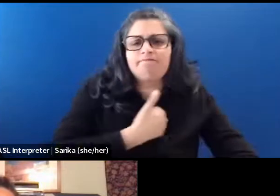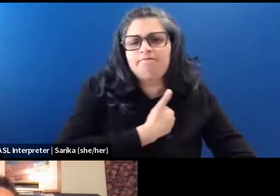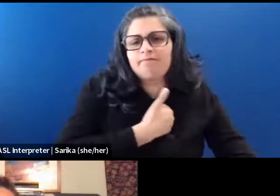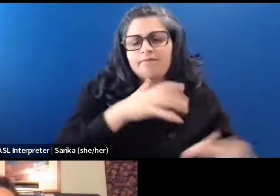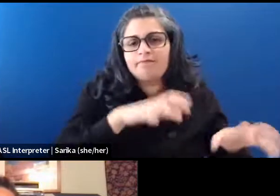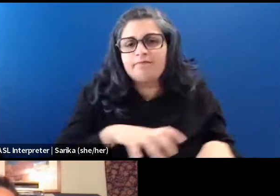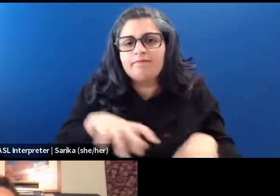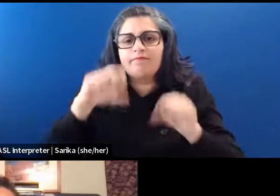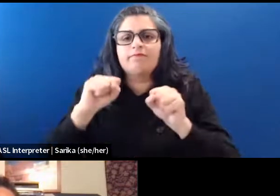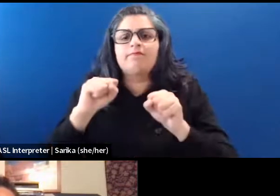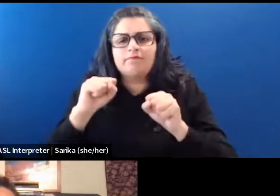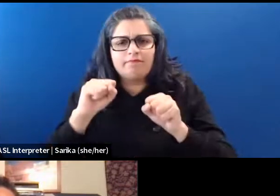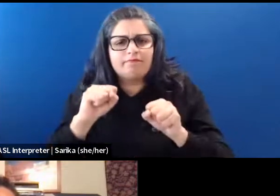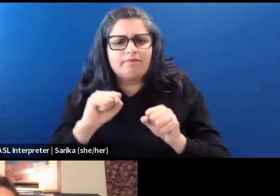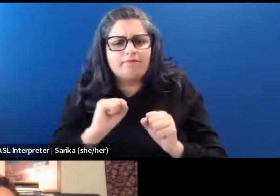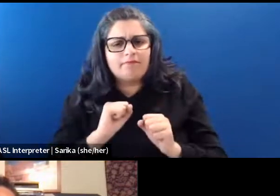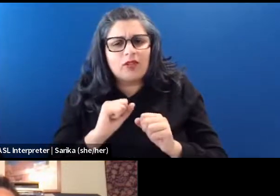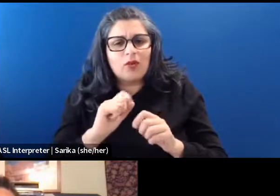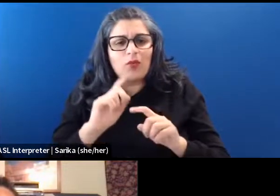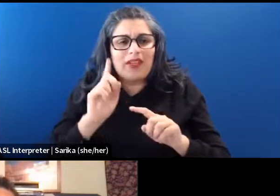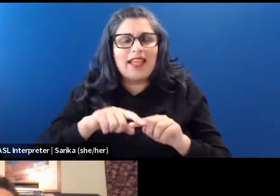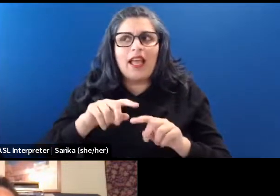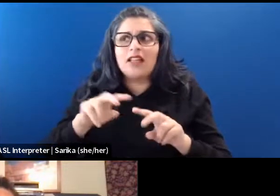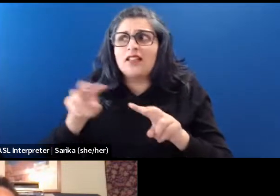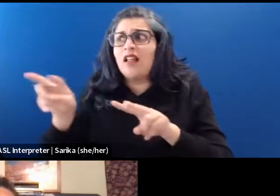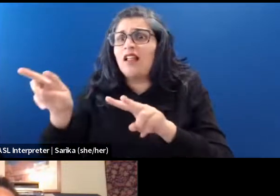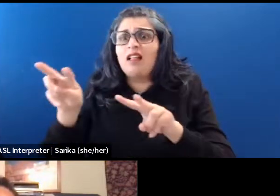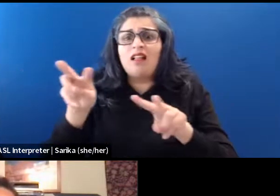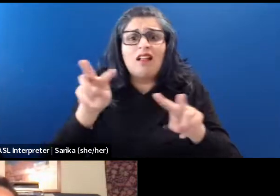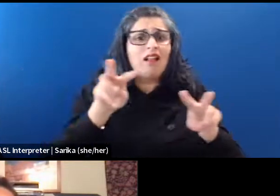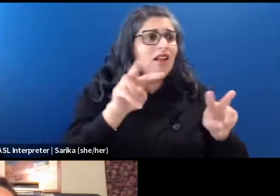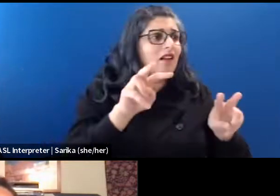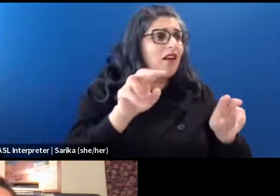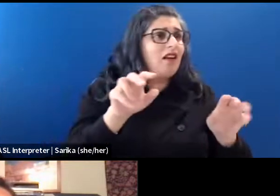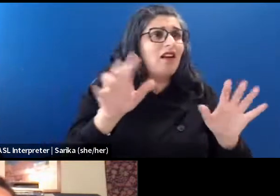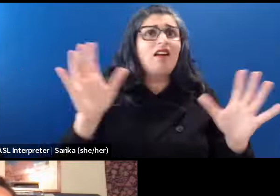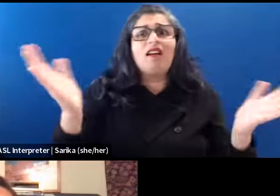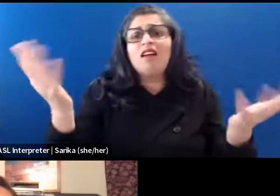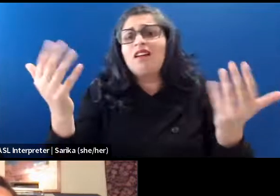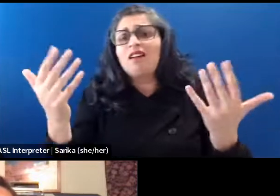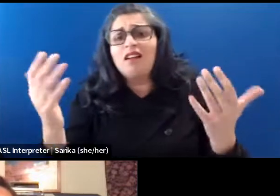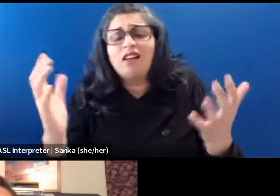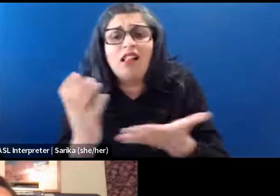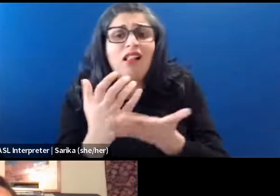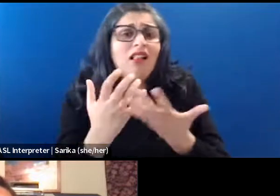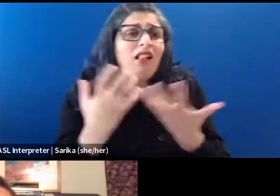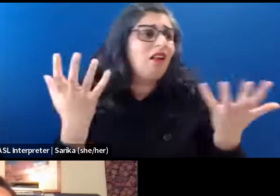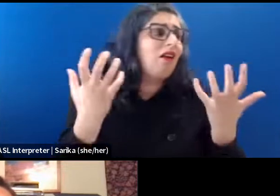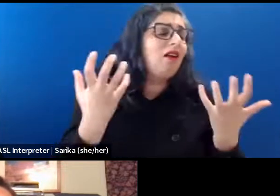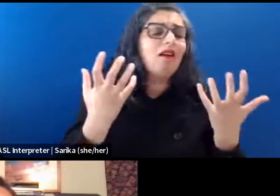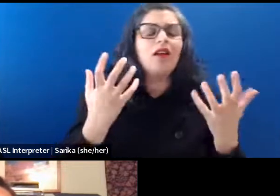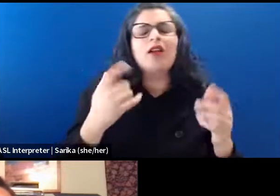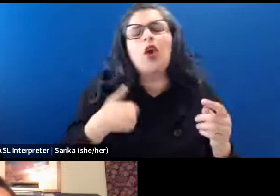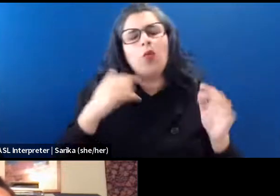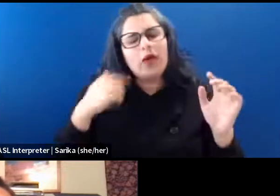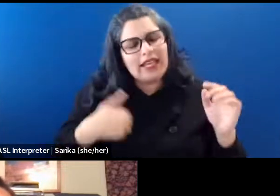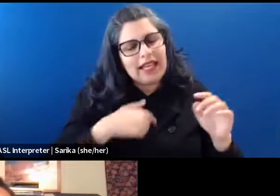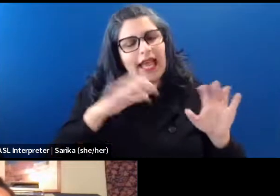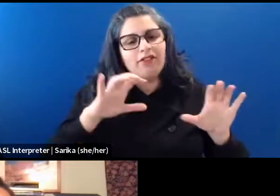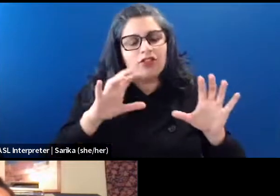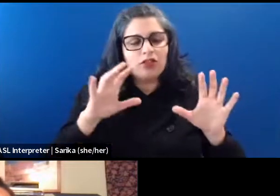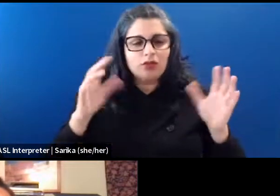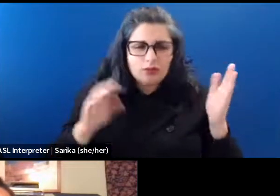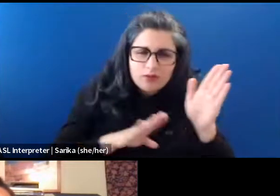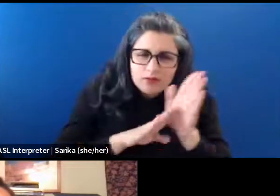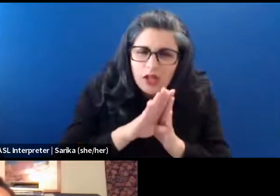on, that we can't look to other people to give us what we want, but we have to cultivate that maternal voice within us.